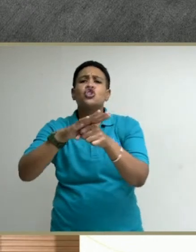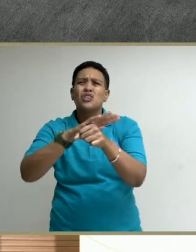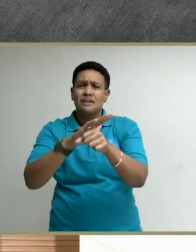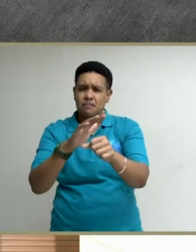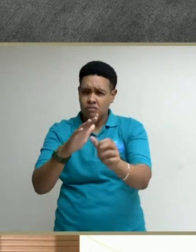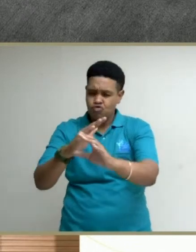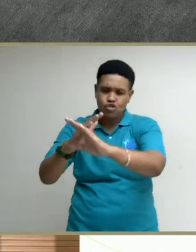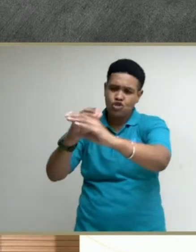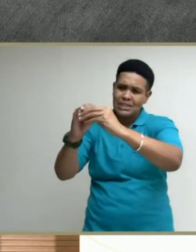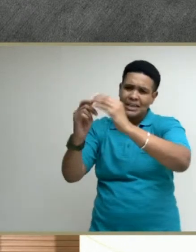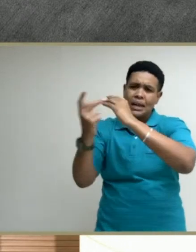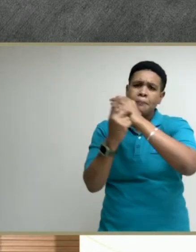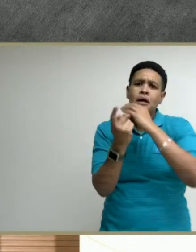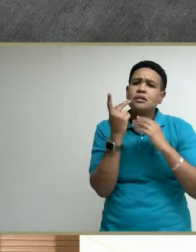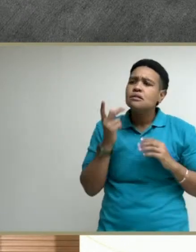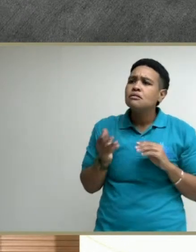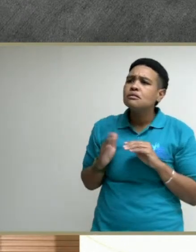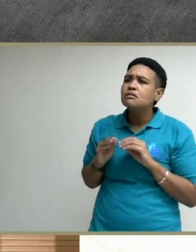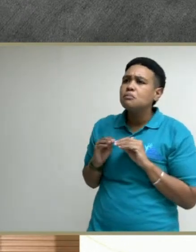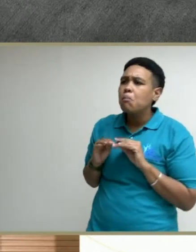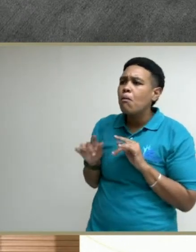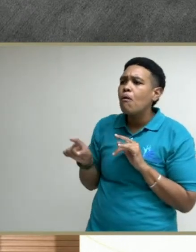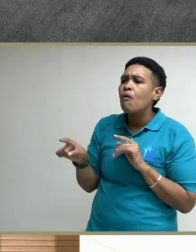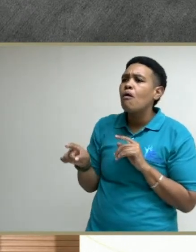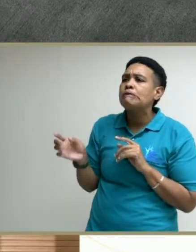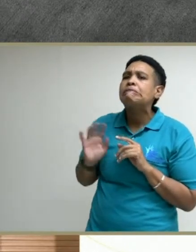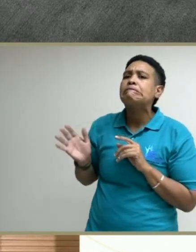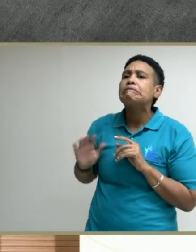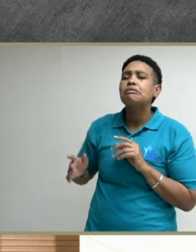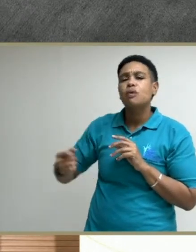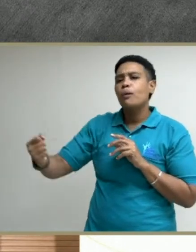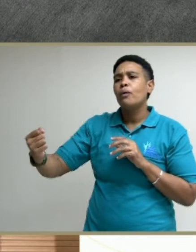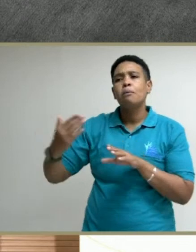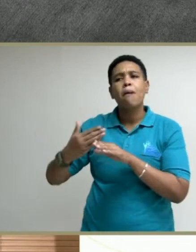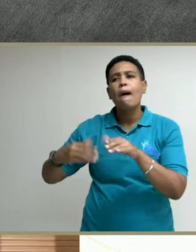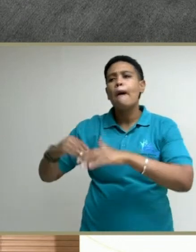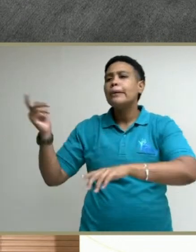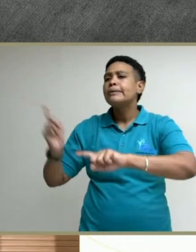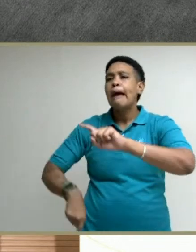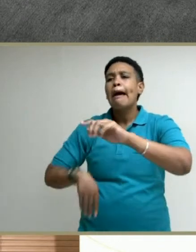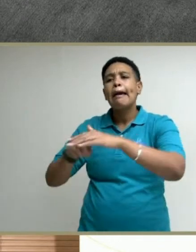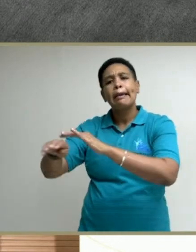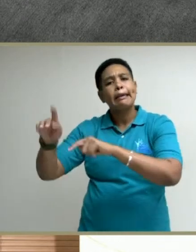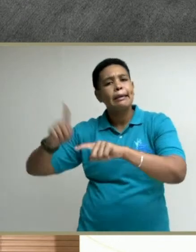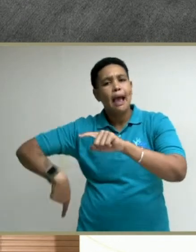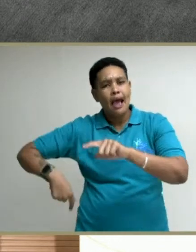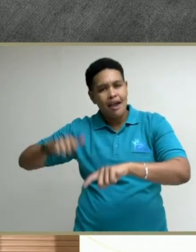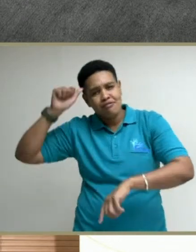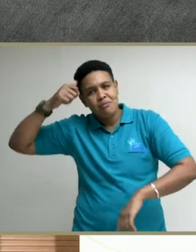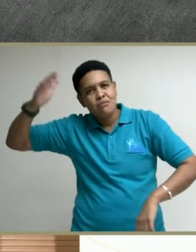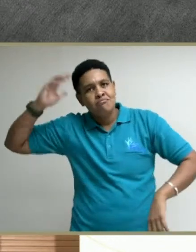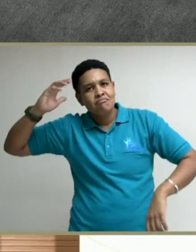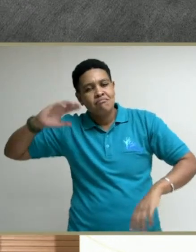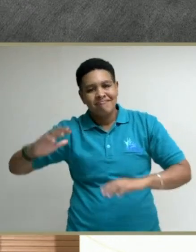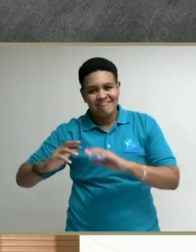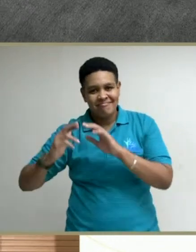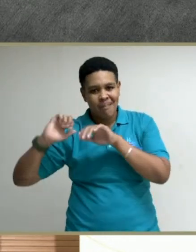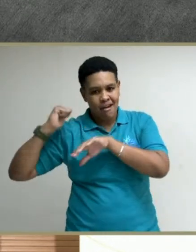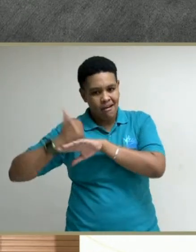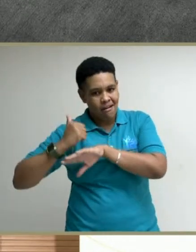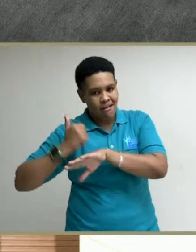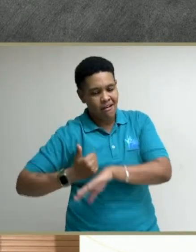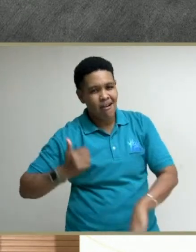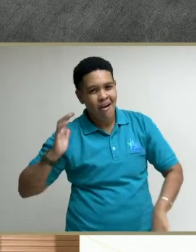that there were increased spreads that were localized to certain parishes. That also was quite effective in bringing down